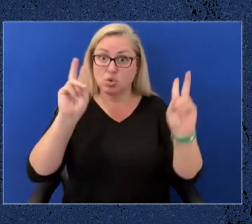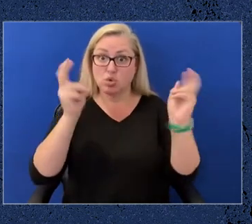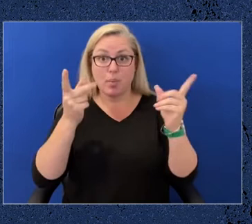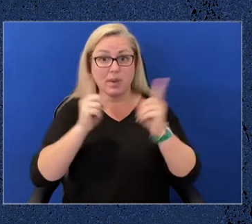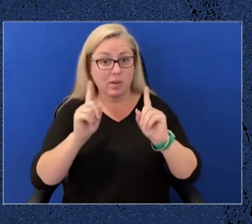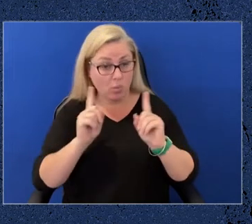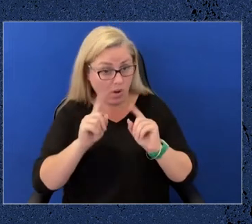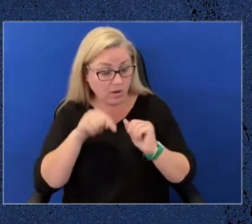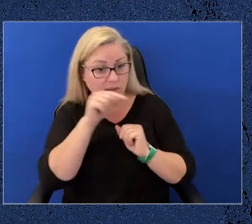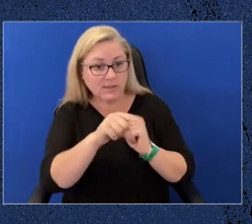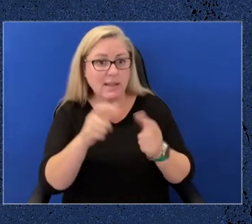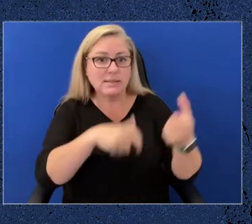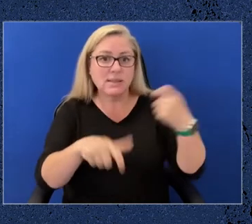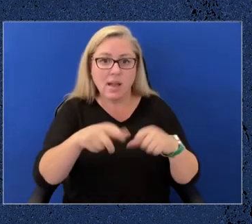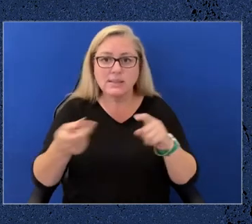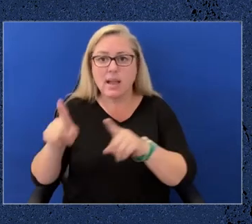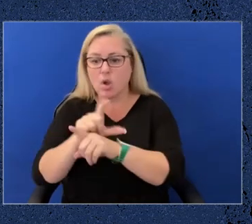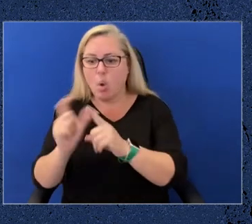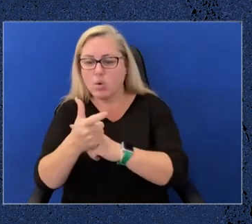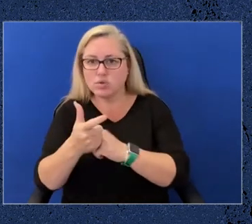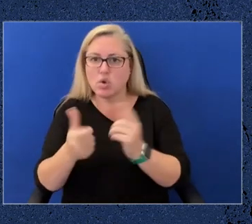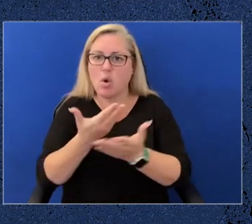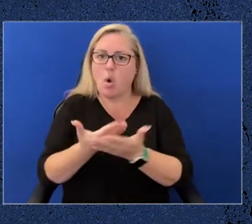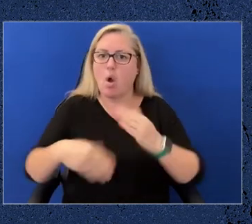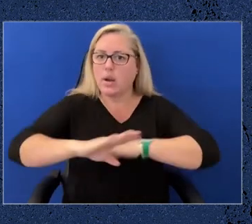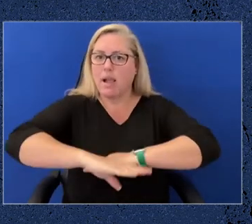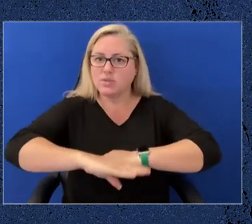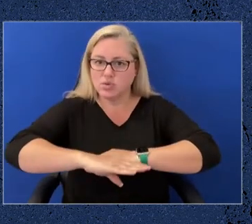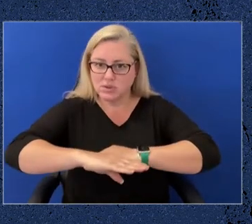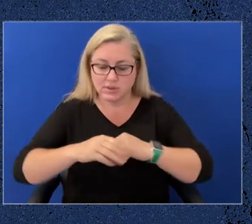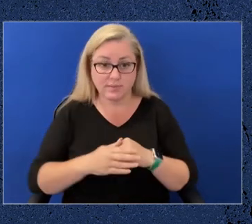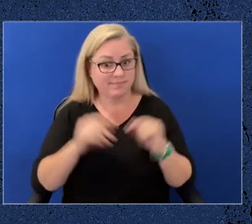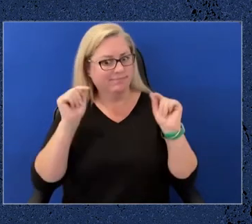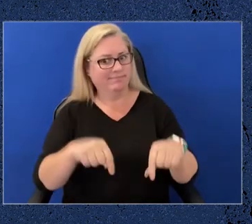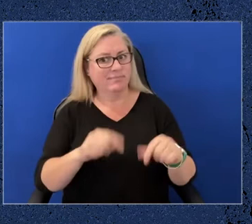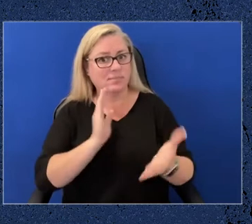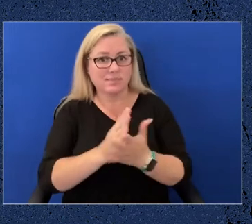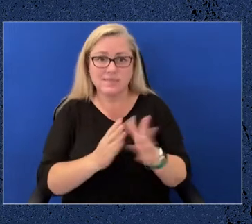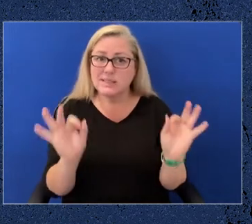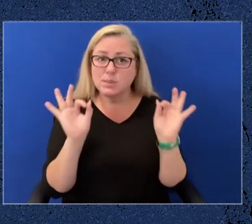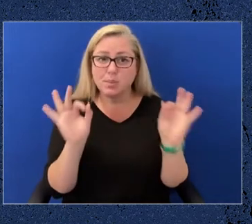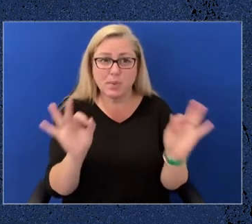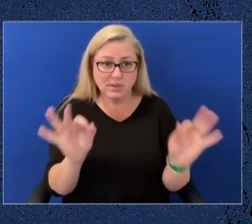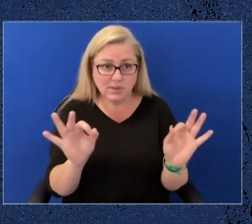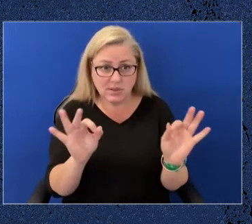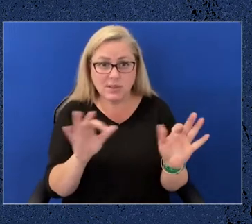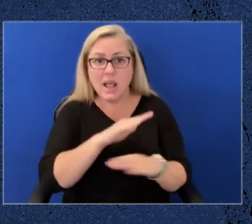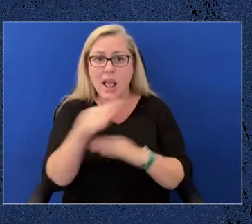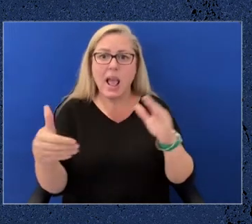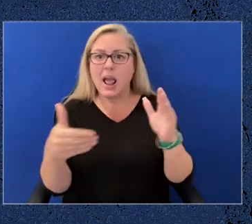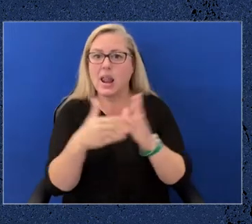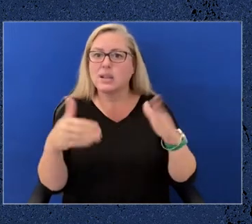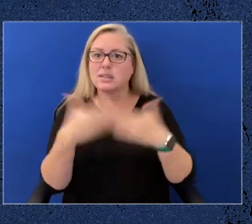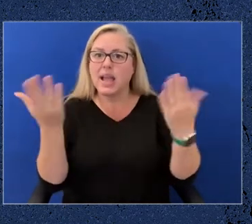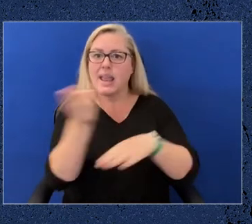country. And also this is a very special event, particularly in the last day of the NAIDOC week, and